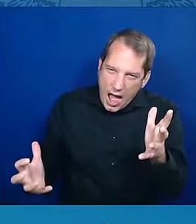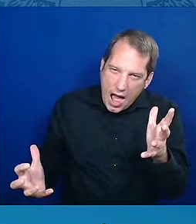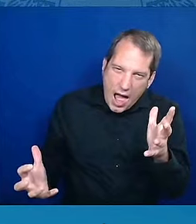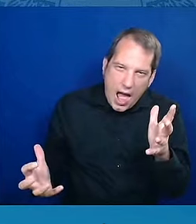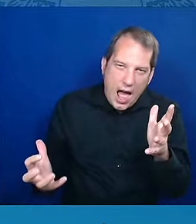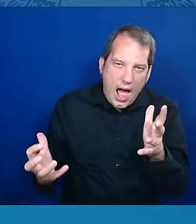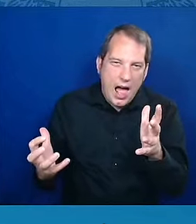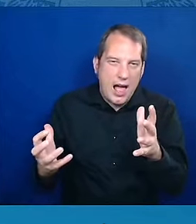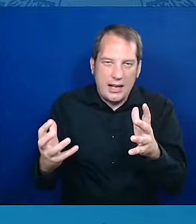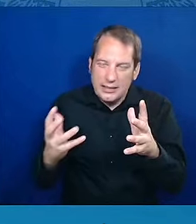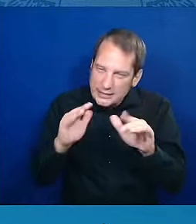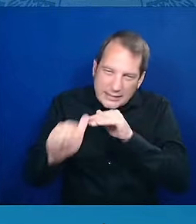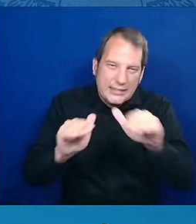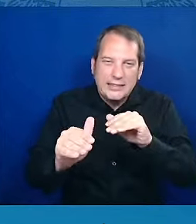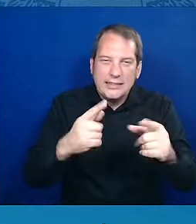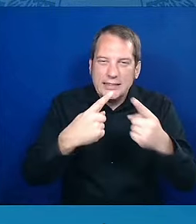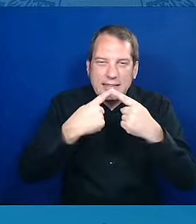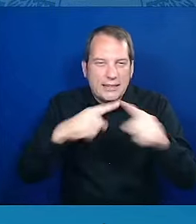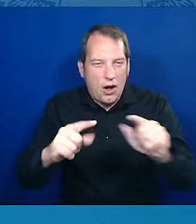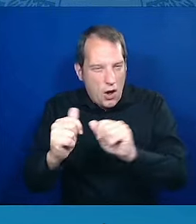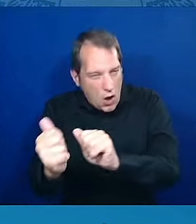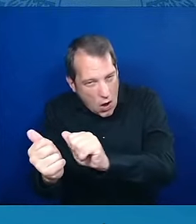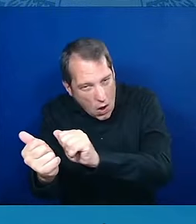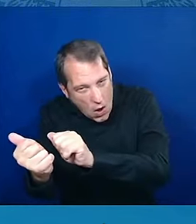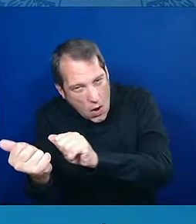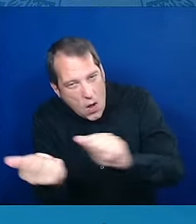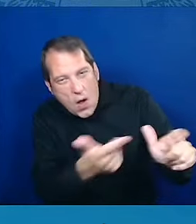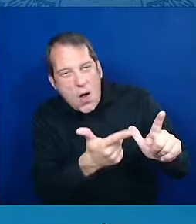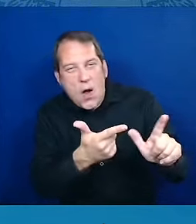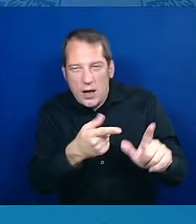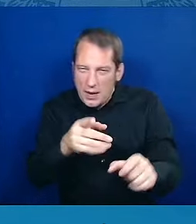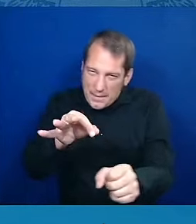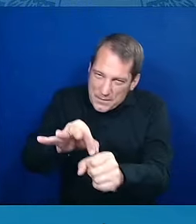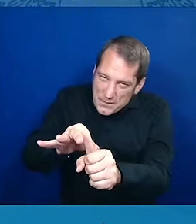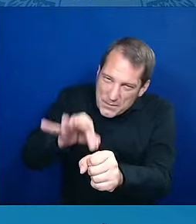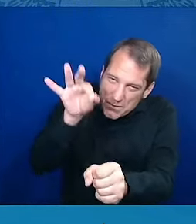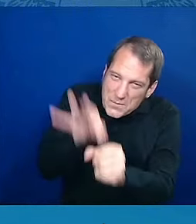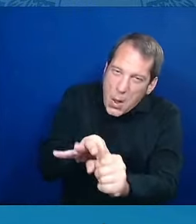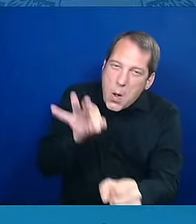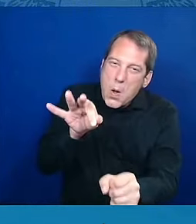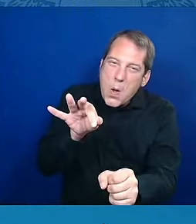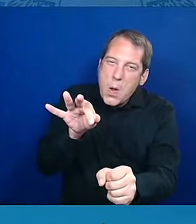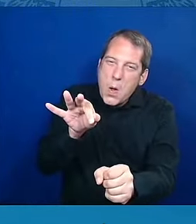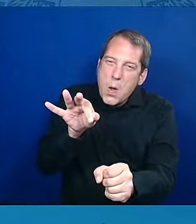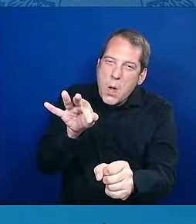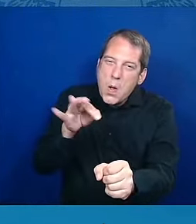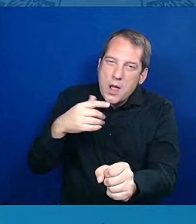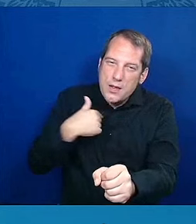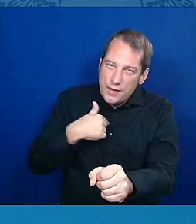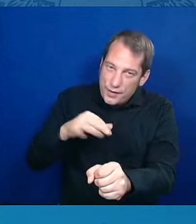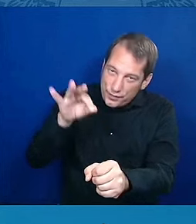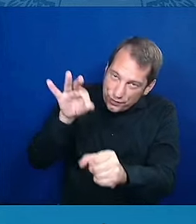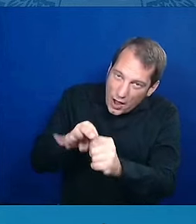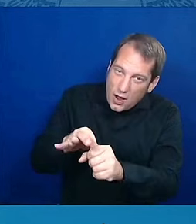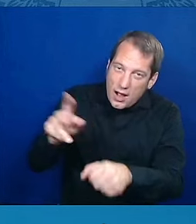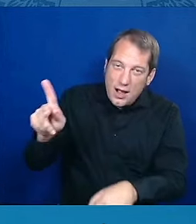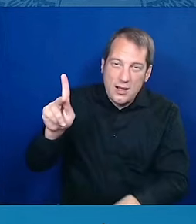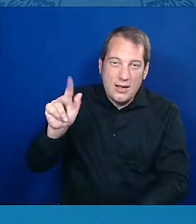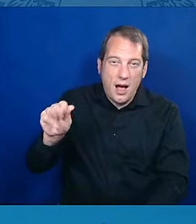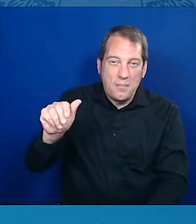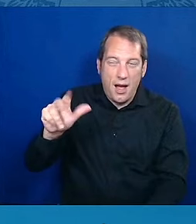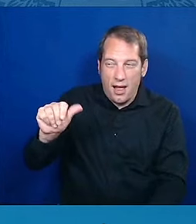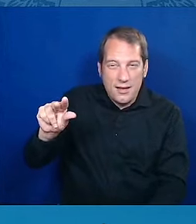Yeah. And are we going to elect Kamala Harris as the next president of the United States?